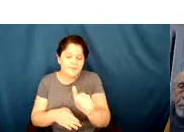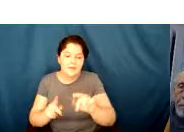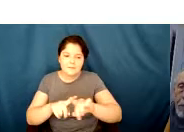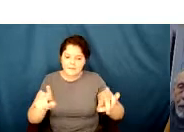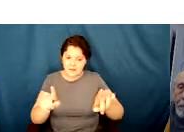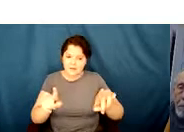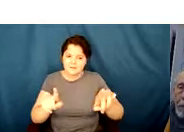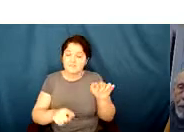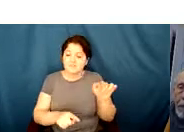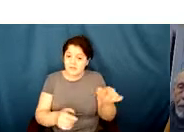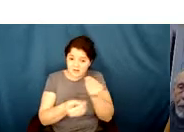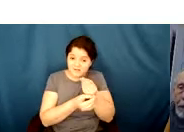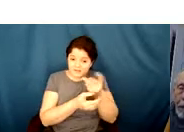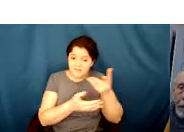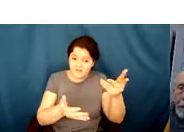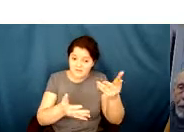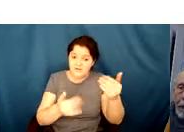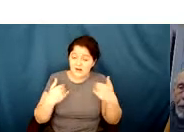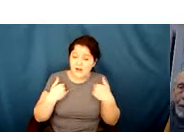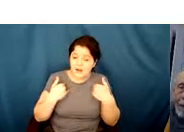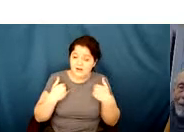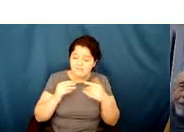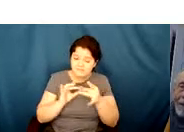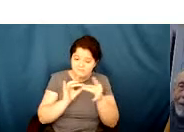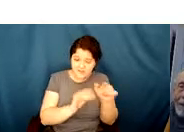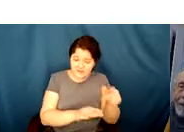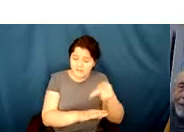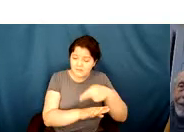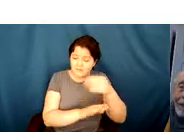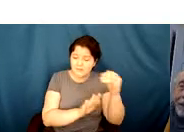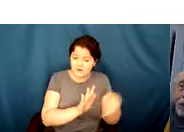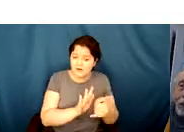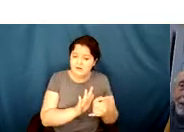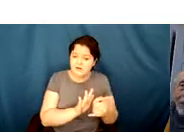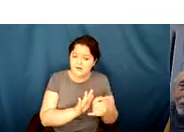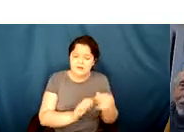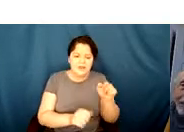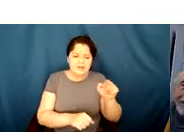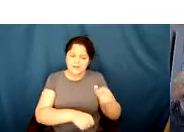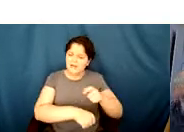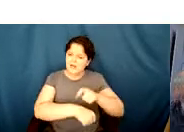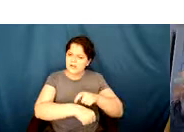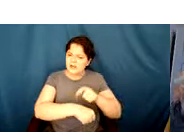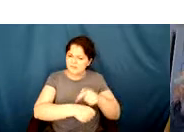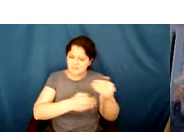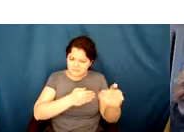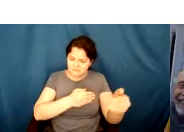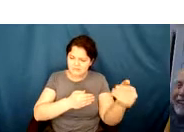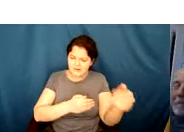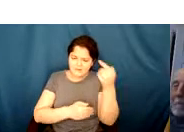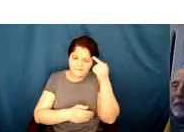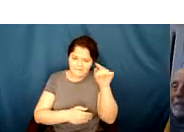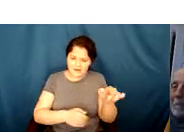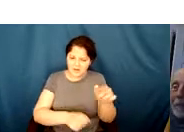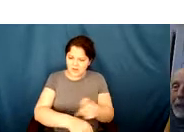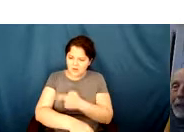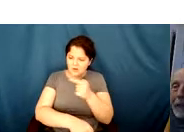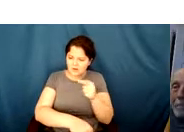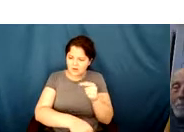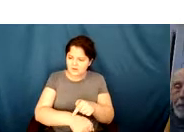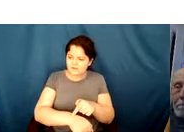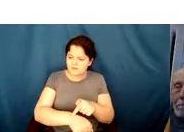However, there is information that I'll share with you about that project. The timeline for those long-term